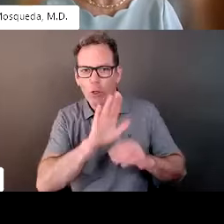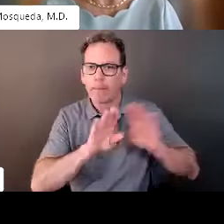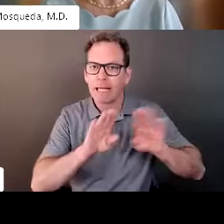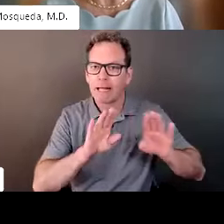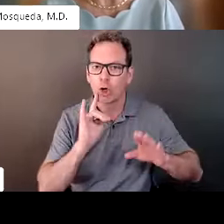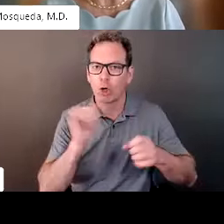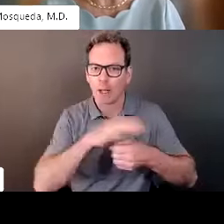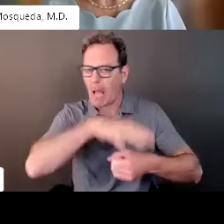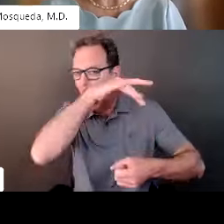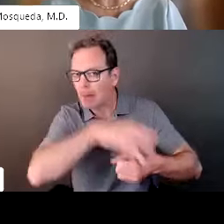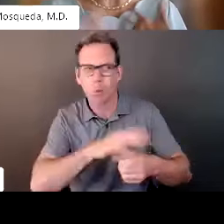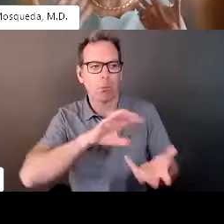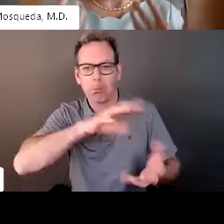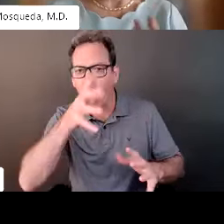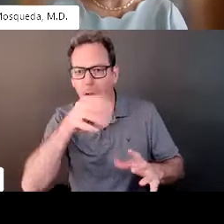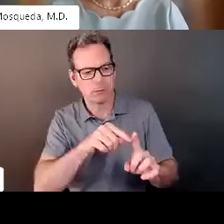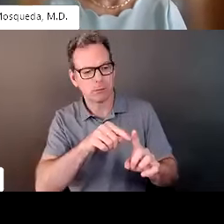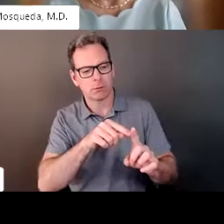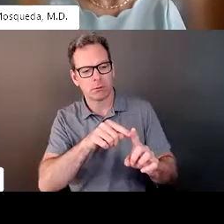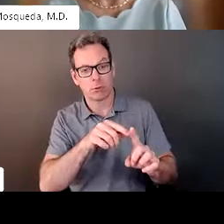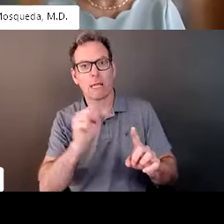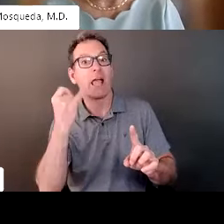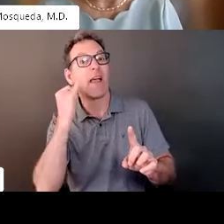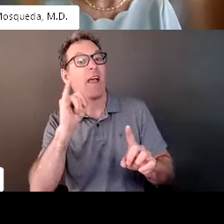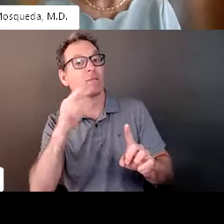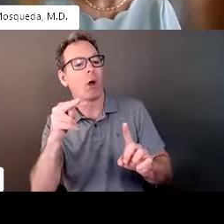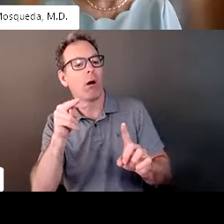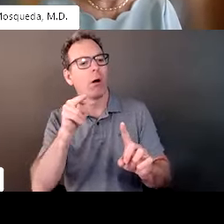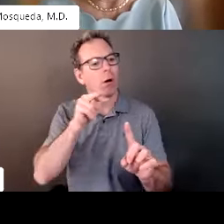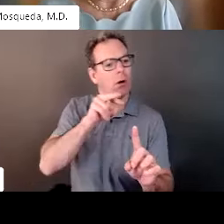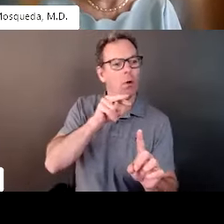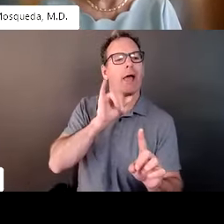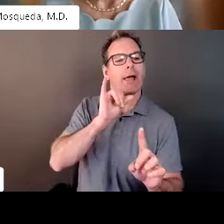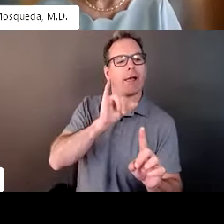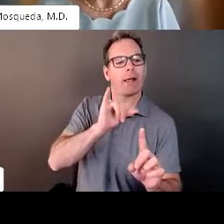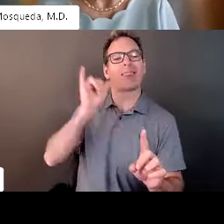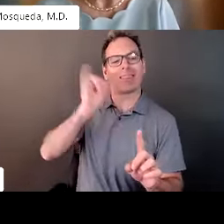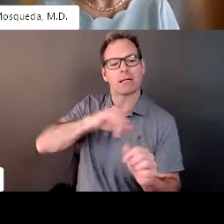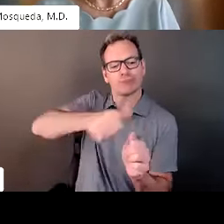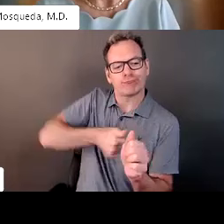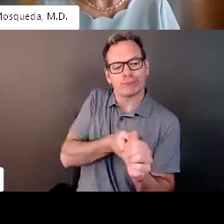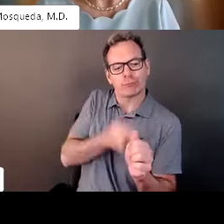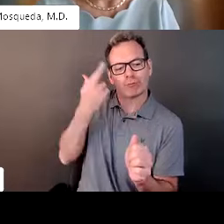both more empathetic and more helpful to the person that we're there to serve.